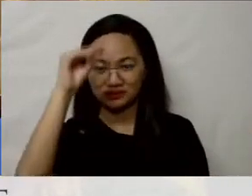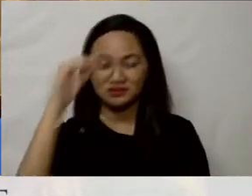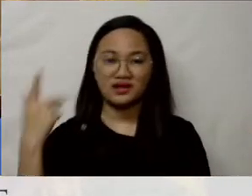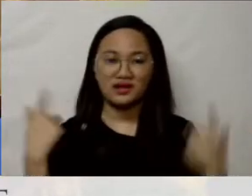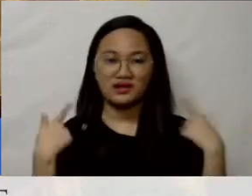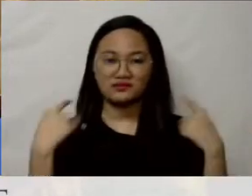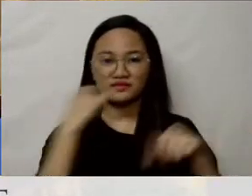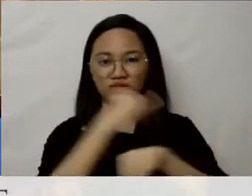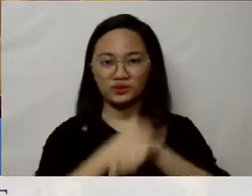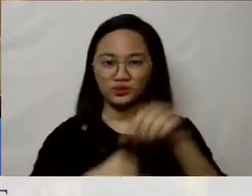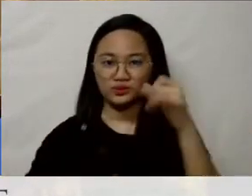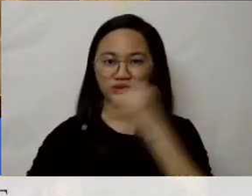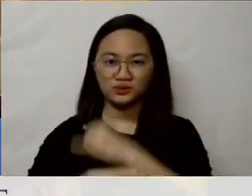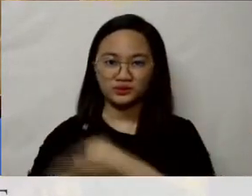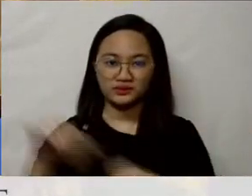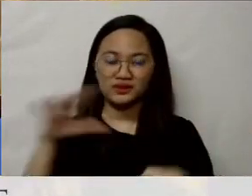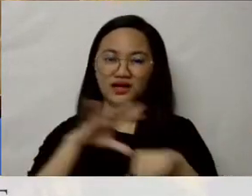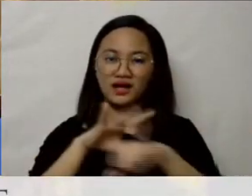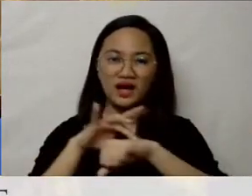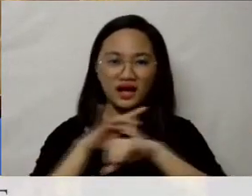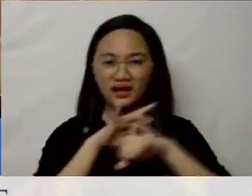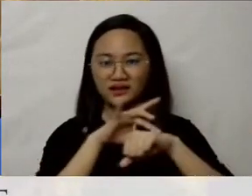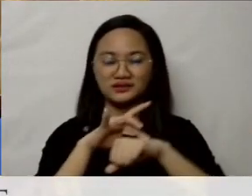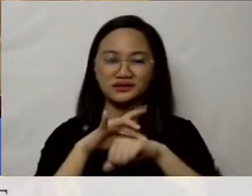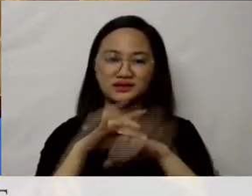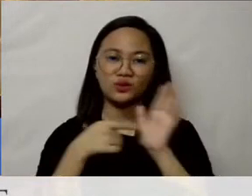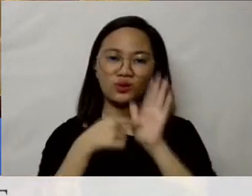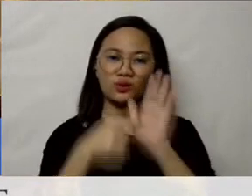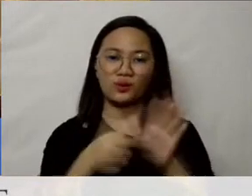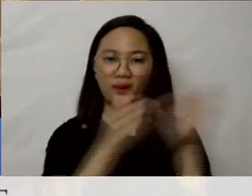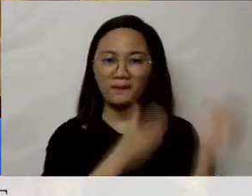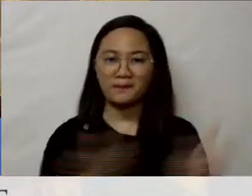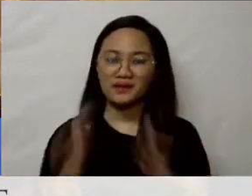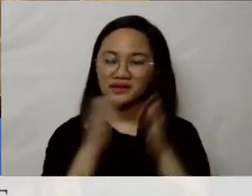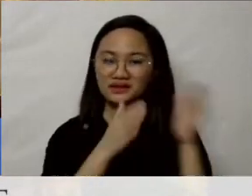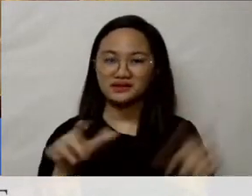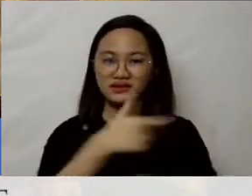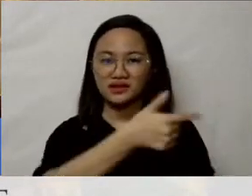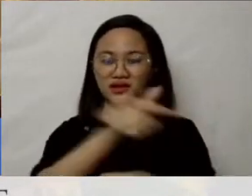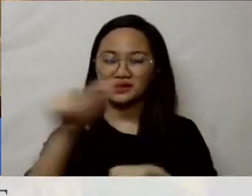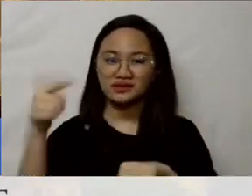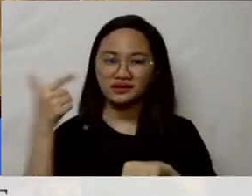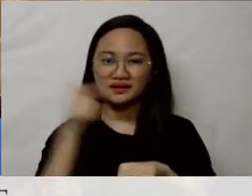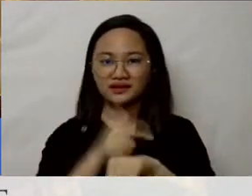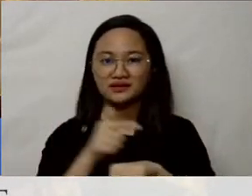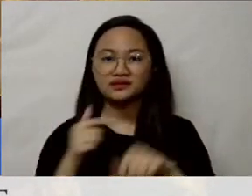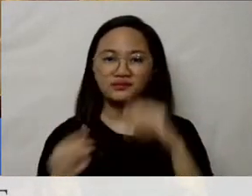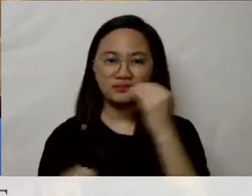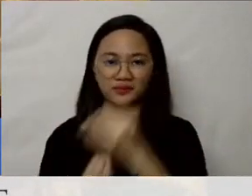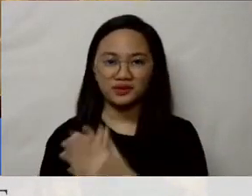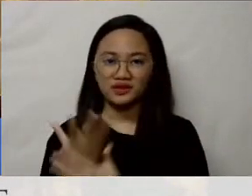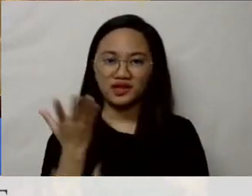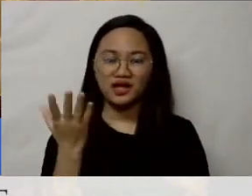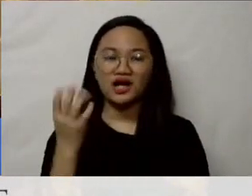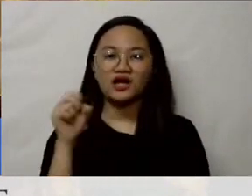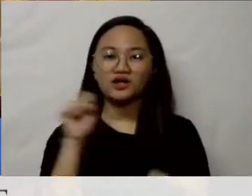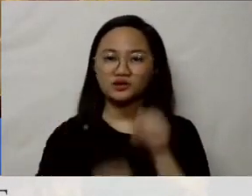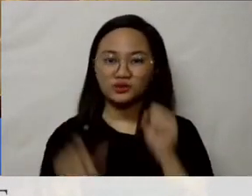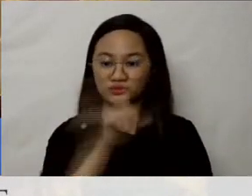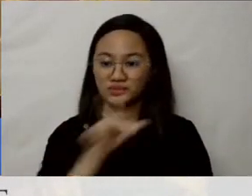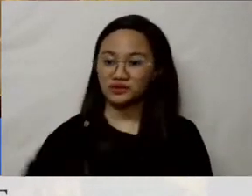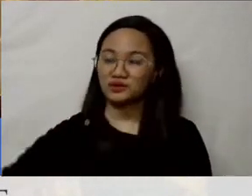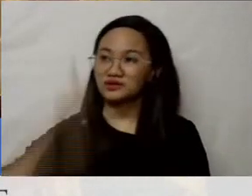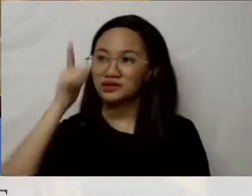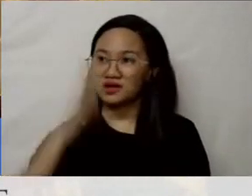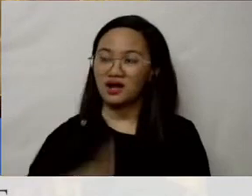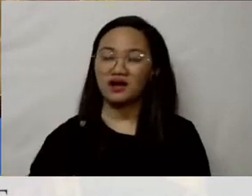As the earth brings forth its plants, and a garden makes its growth spring up, so will the Lord God make justice and